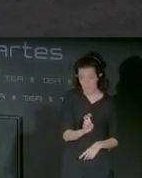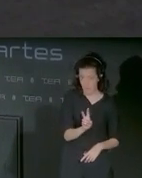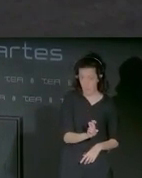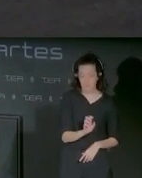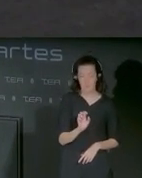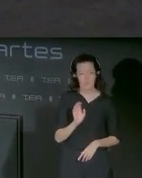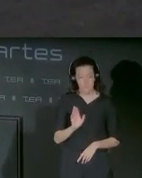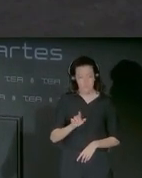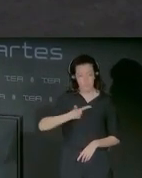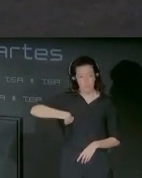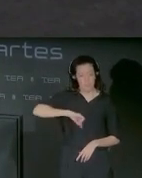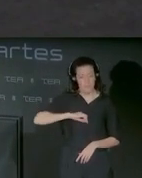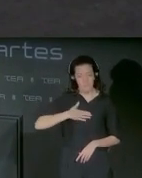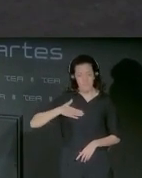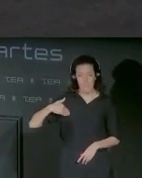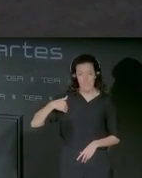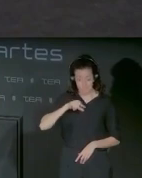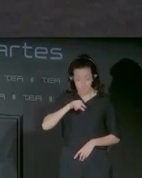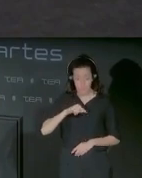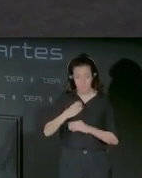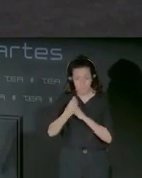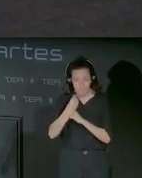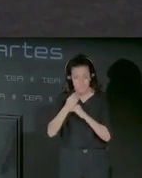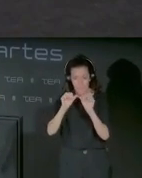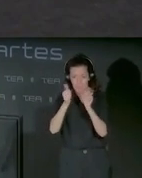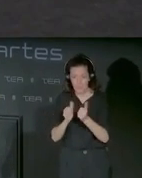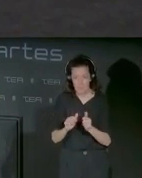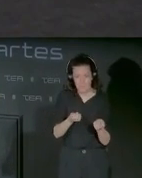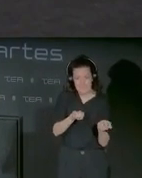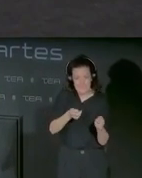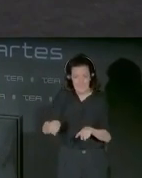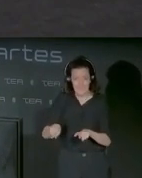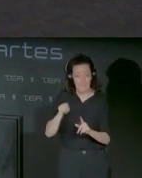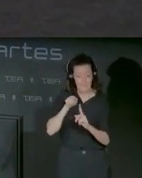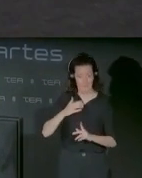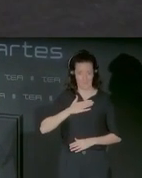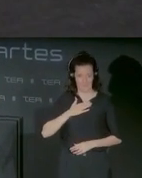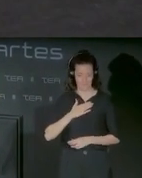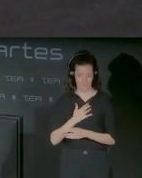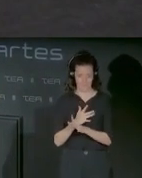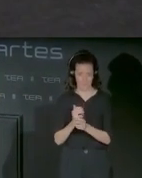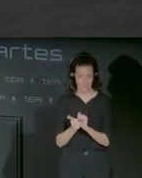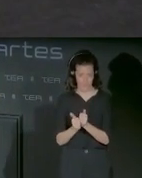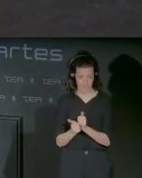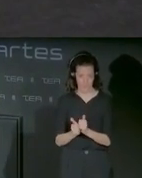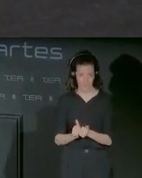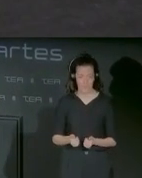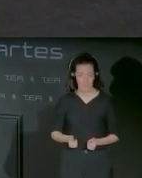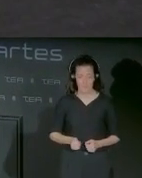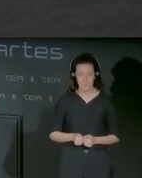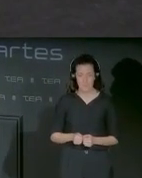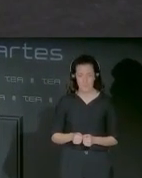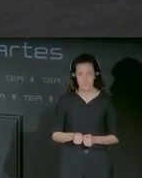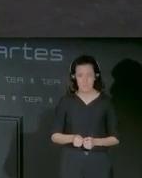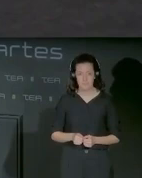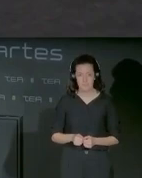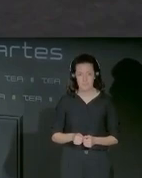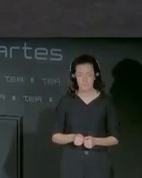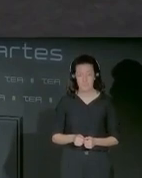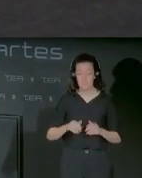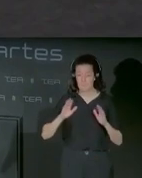gaming industry. Also, we drafted the Recovery and Resilience Fund, and we